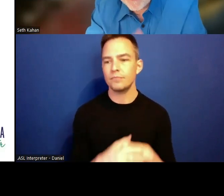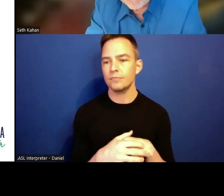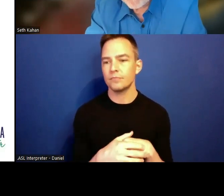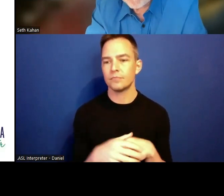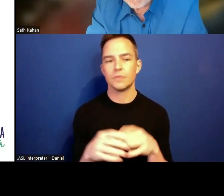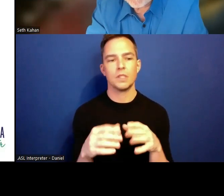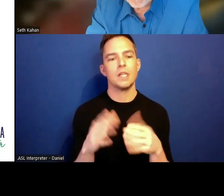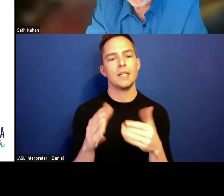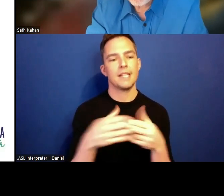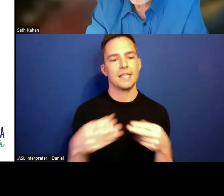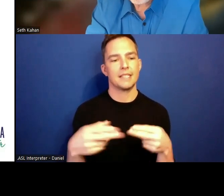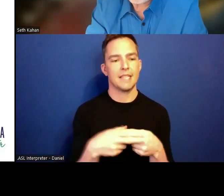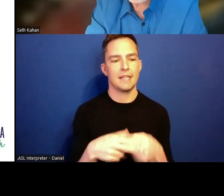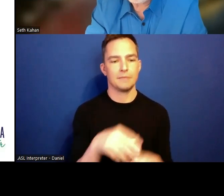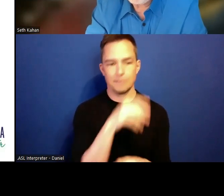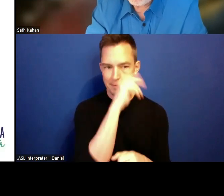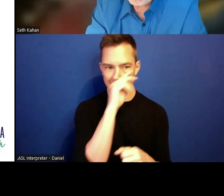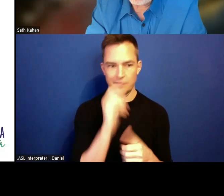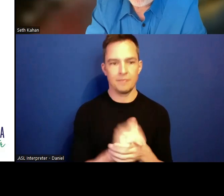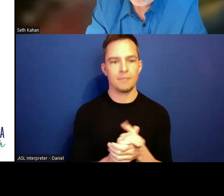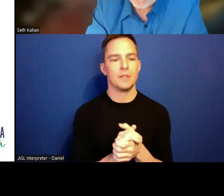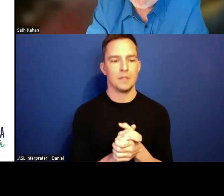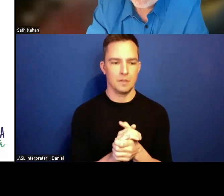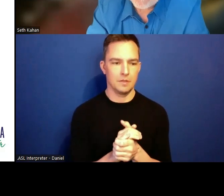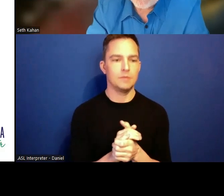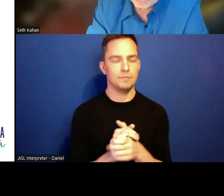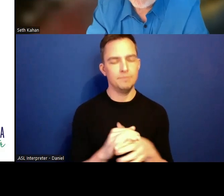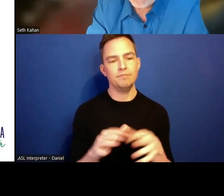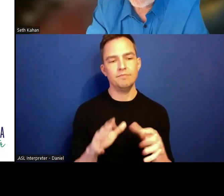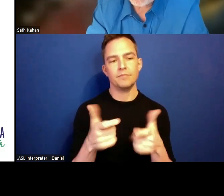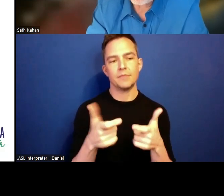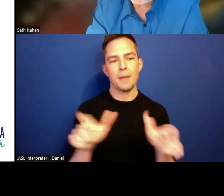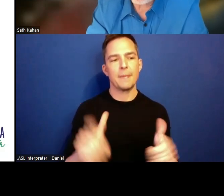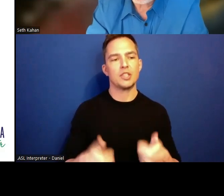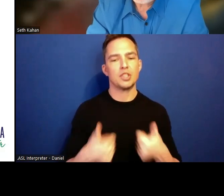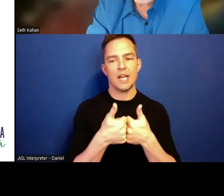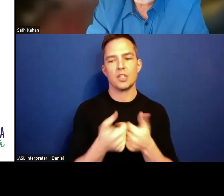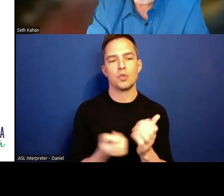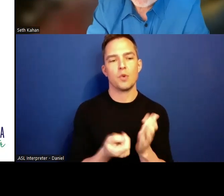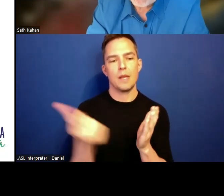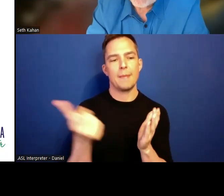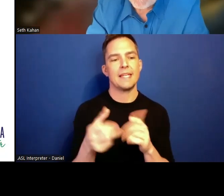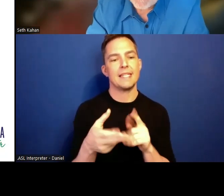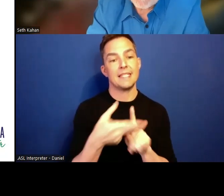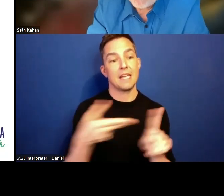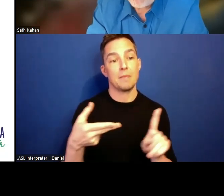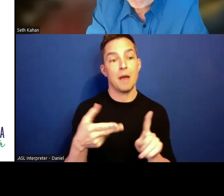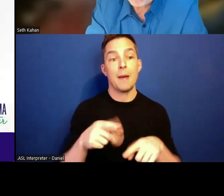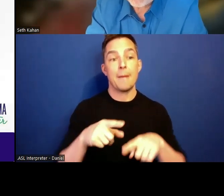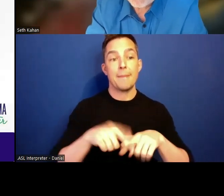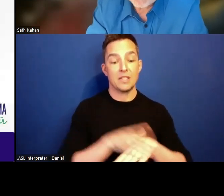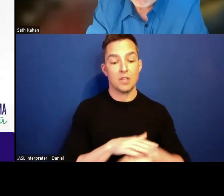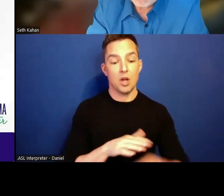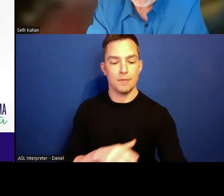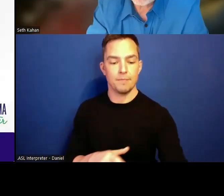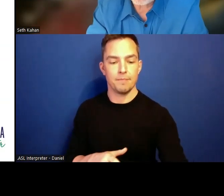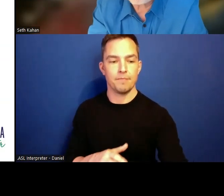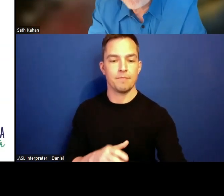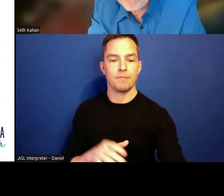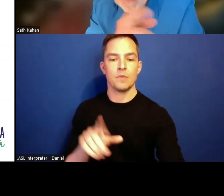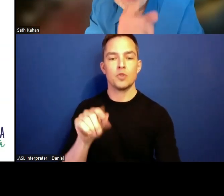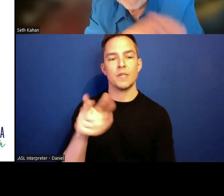And you can just go ahead and build this slide. The grand challenge to eliminate stigma is based on the